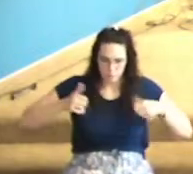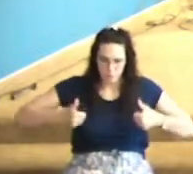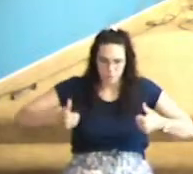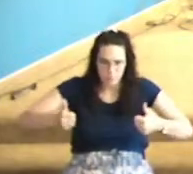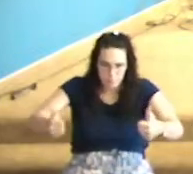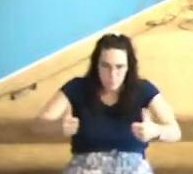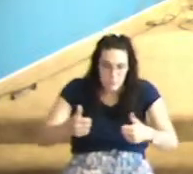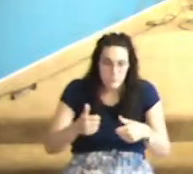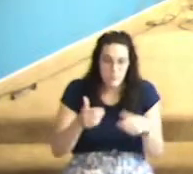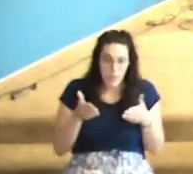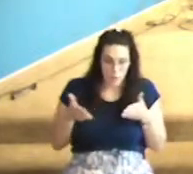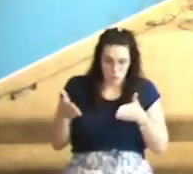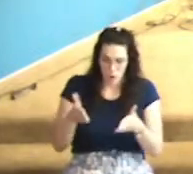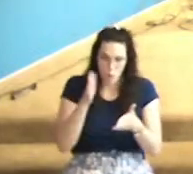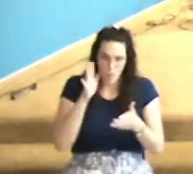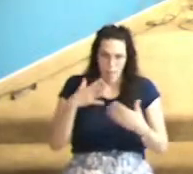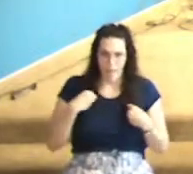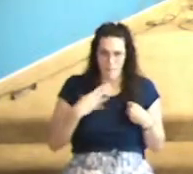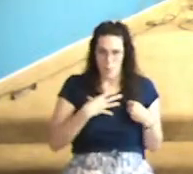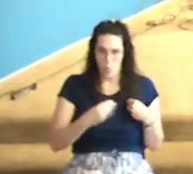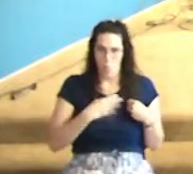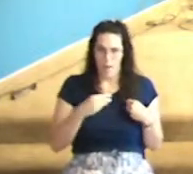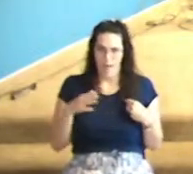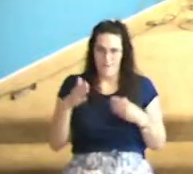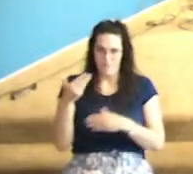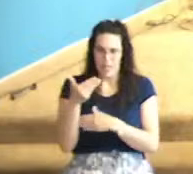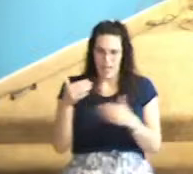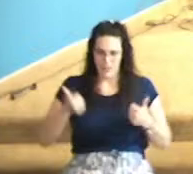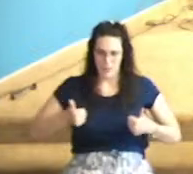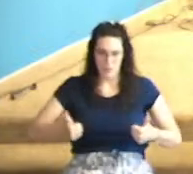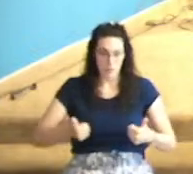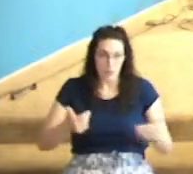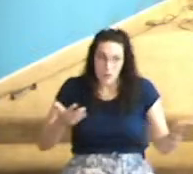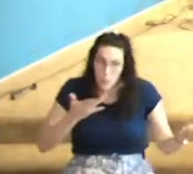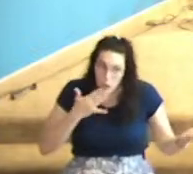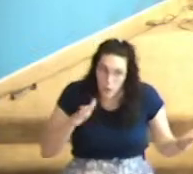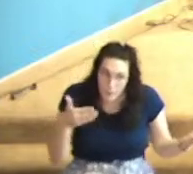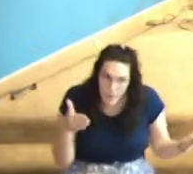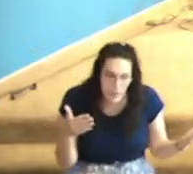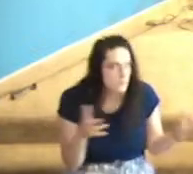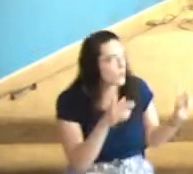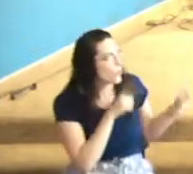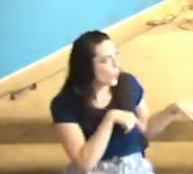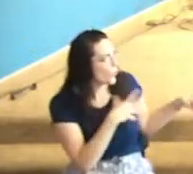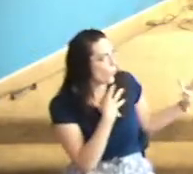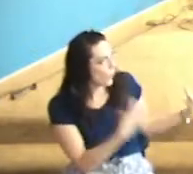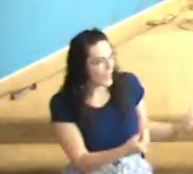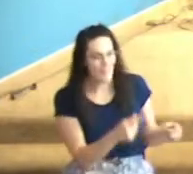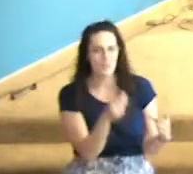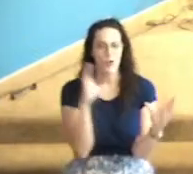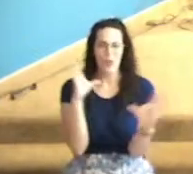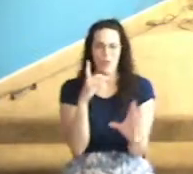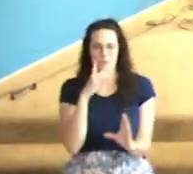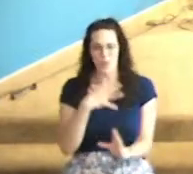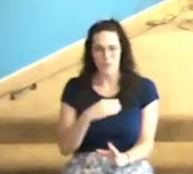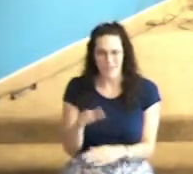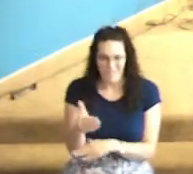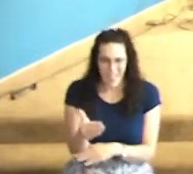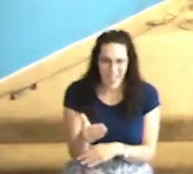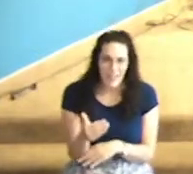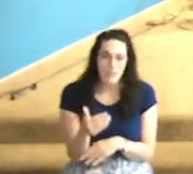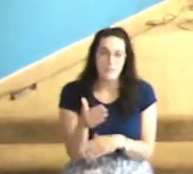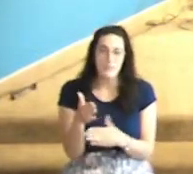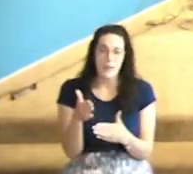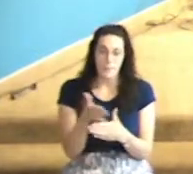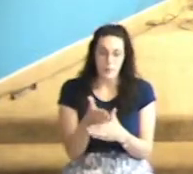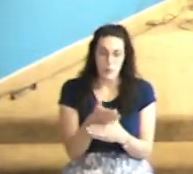Also, the route will be marked with white flags, okay? What color are the flags? White. Look for the white flags. You stay between